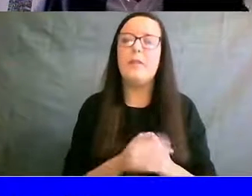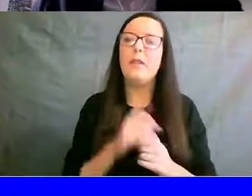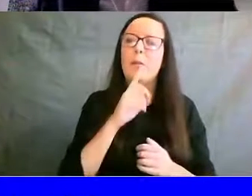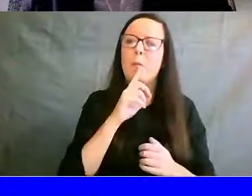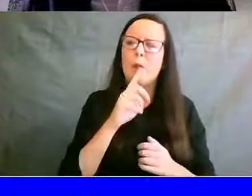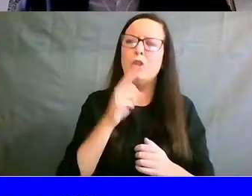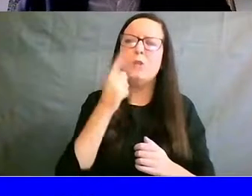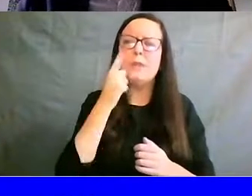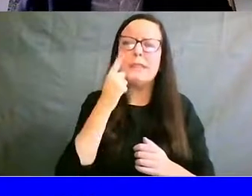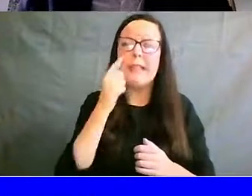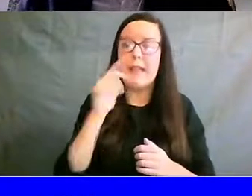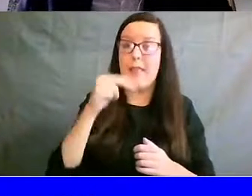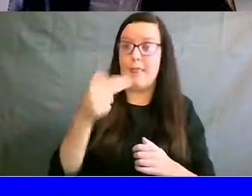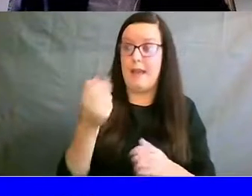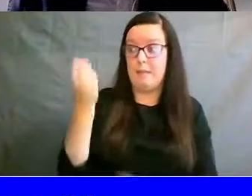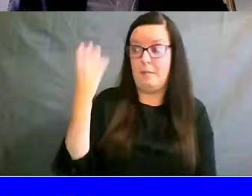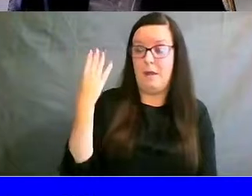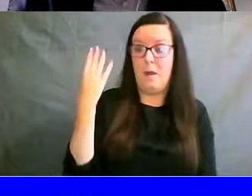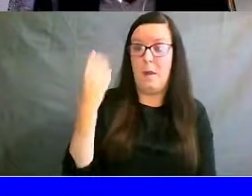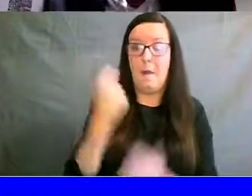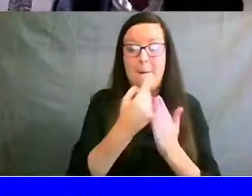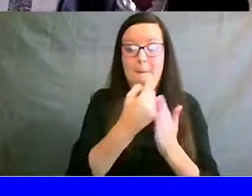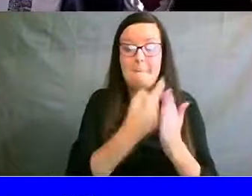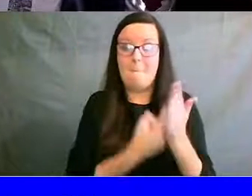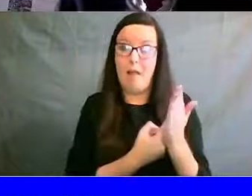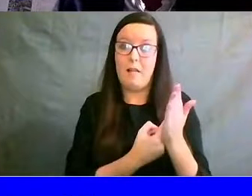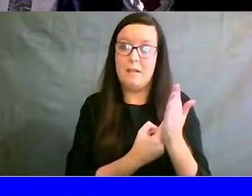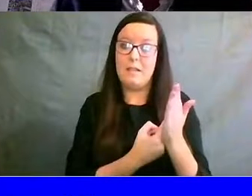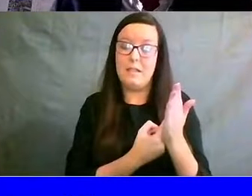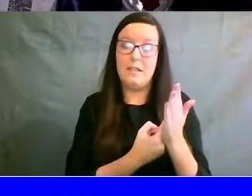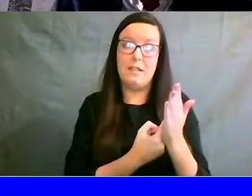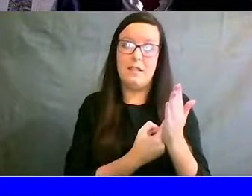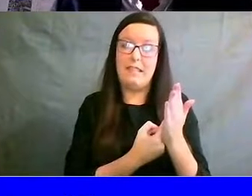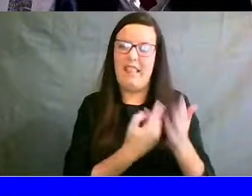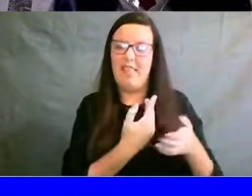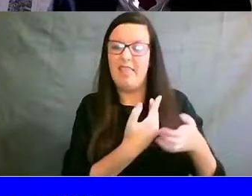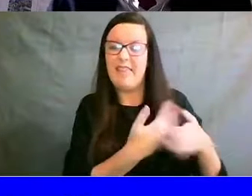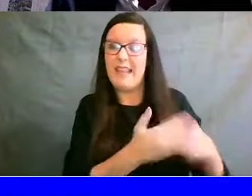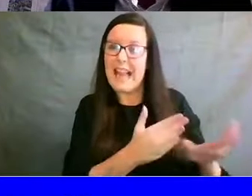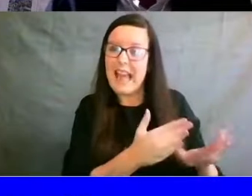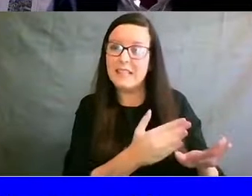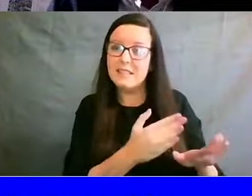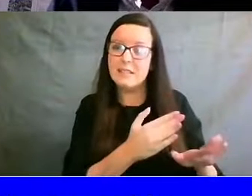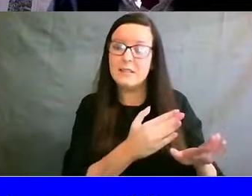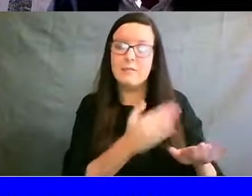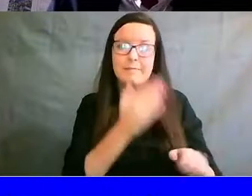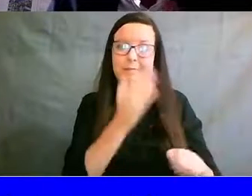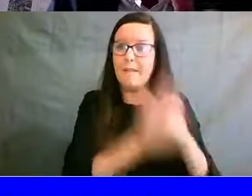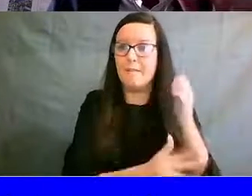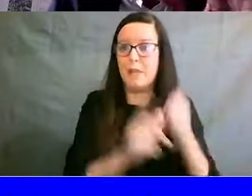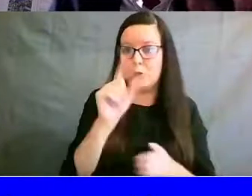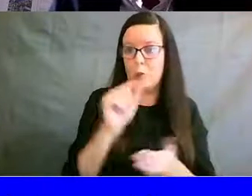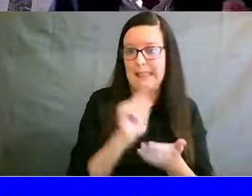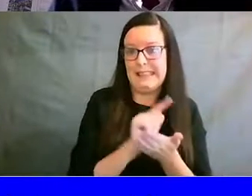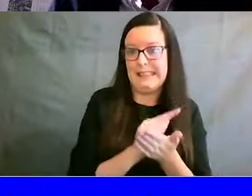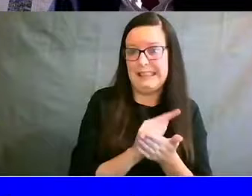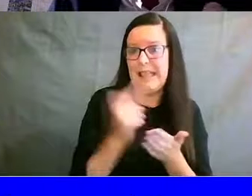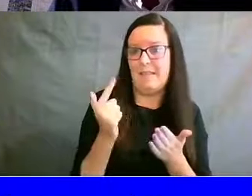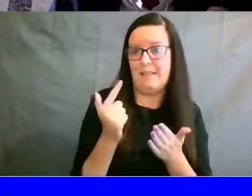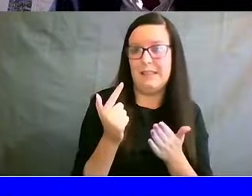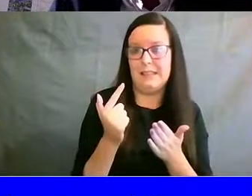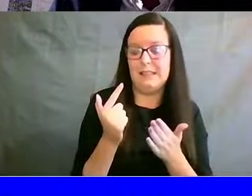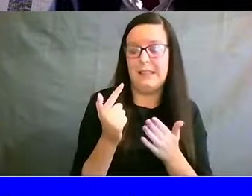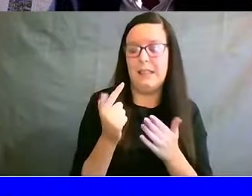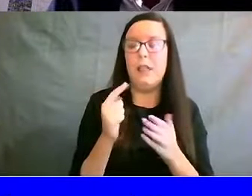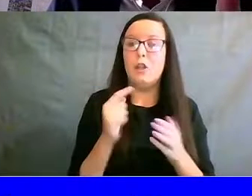this policy of neglect came to an abrupt end in 2017. And in 2017, the Sexual Offences